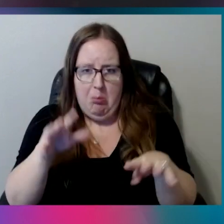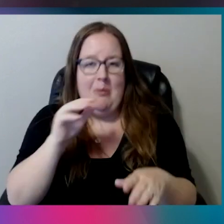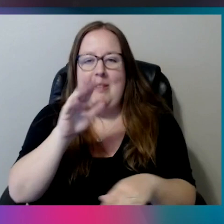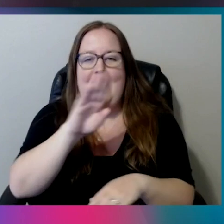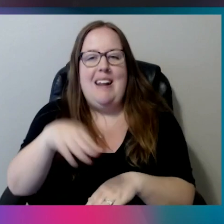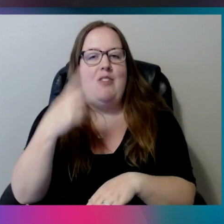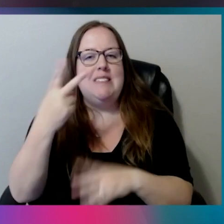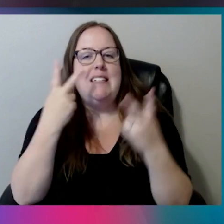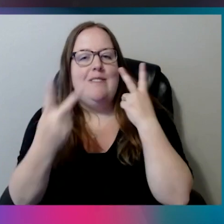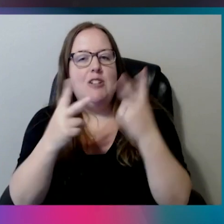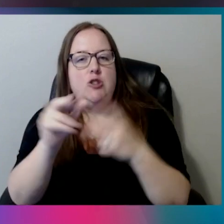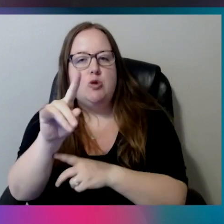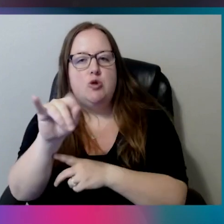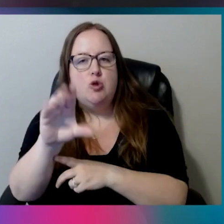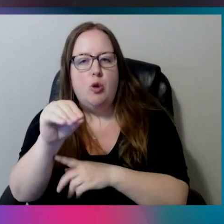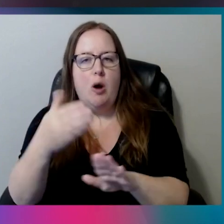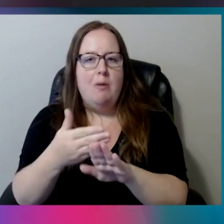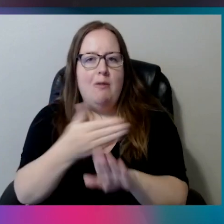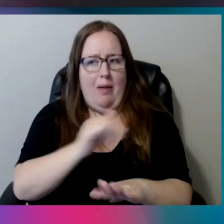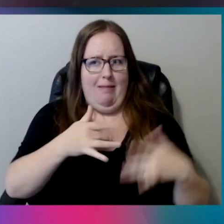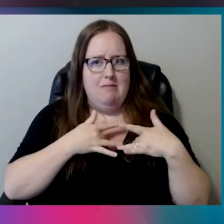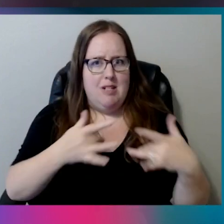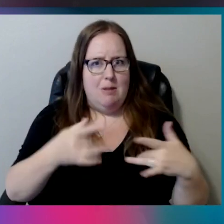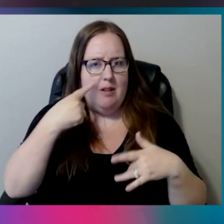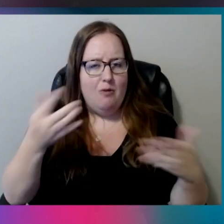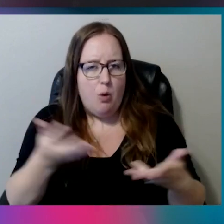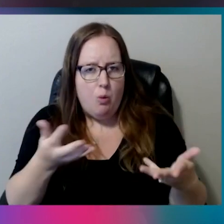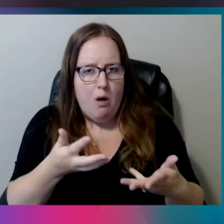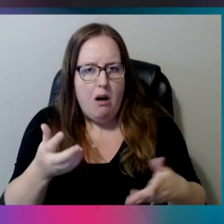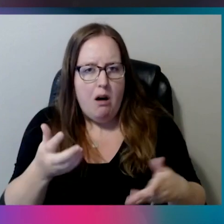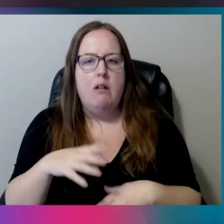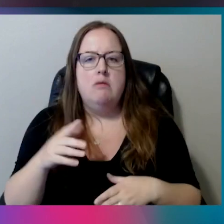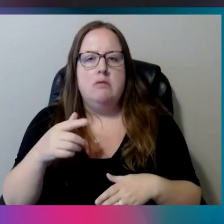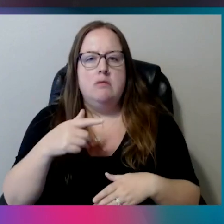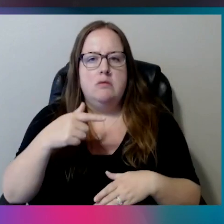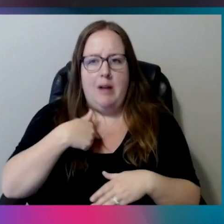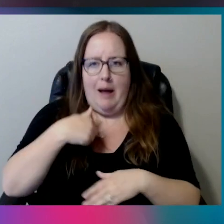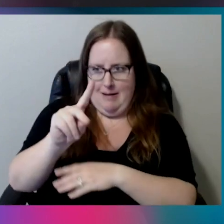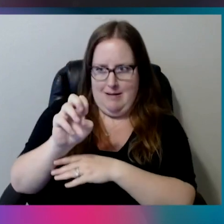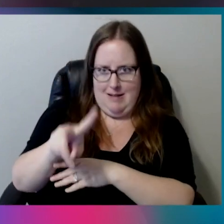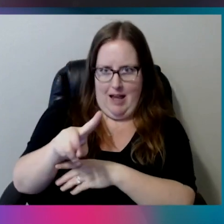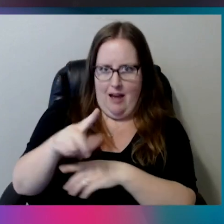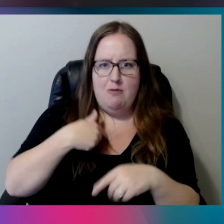What is this normally for? Like, what am I, as a dev, going to go in